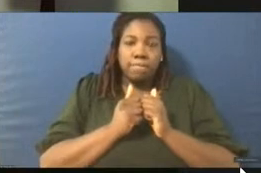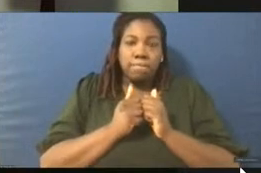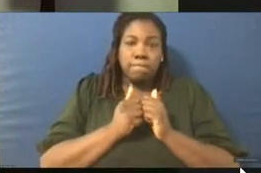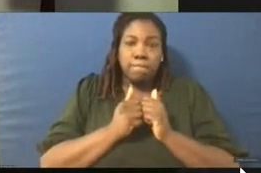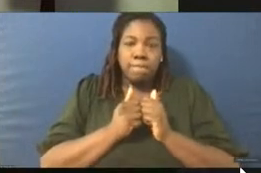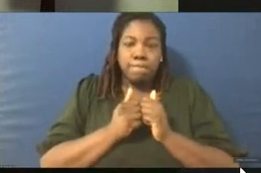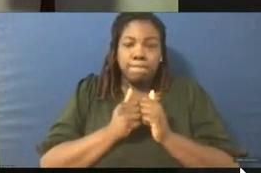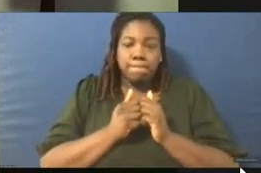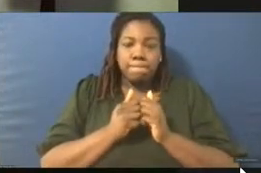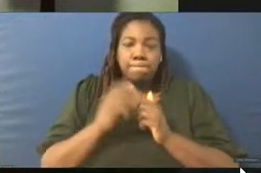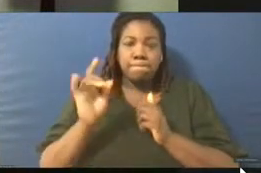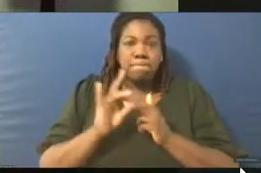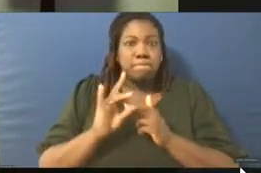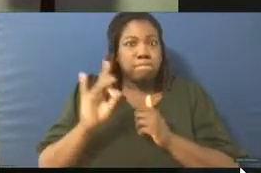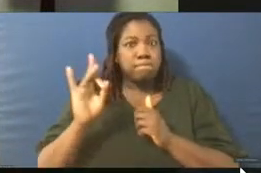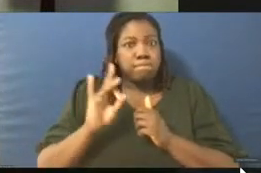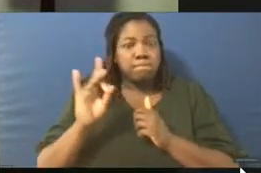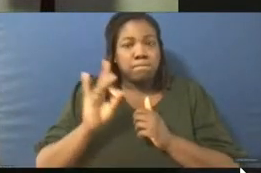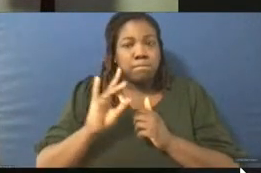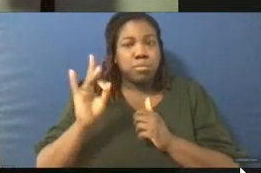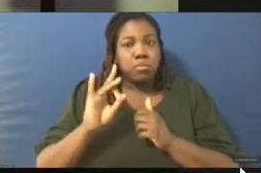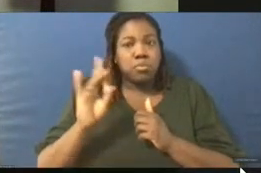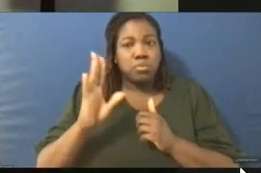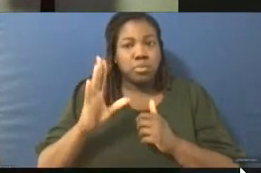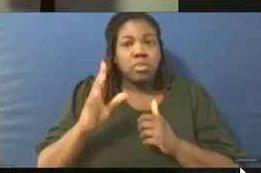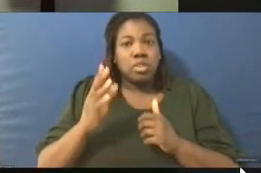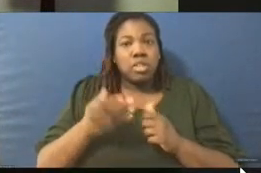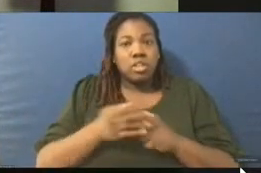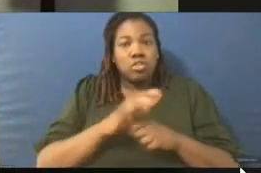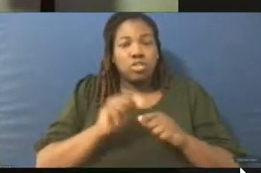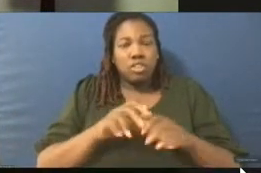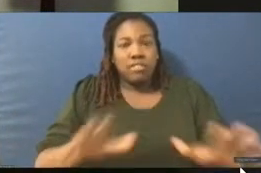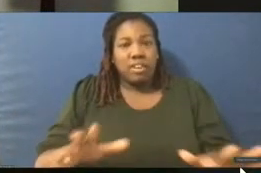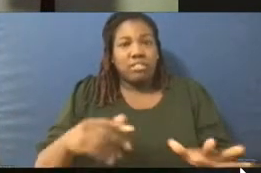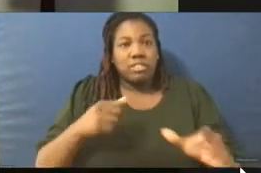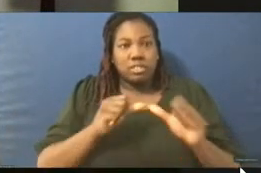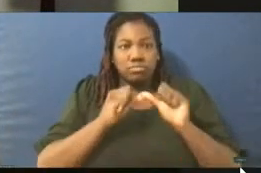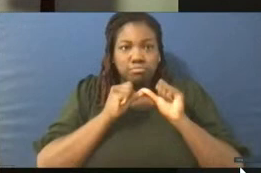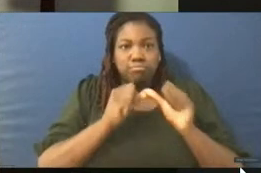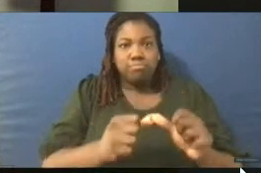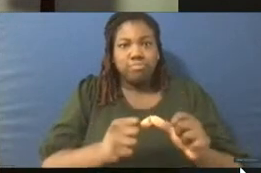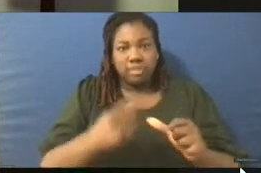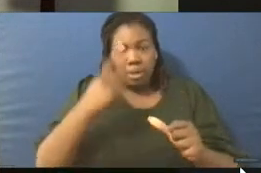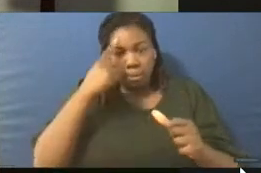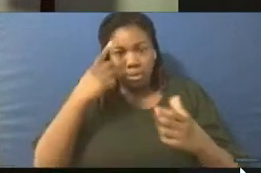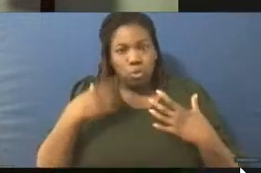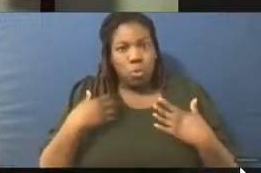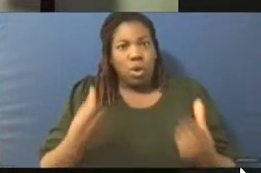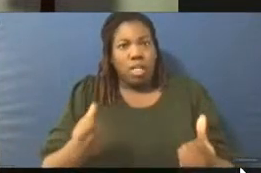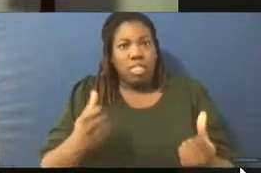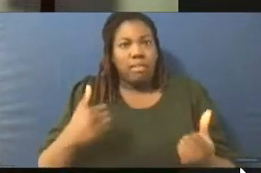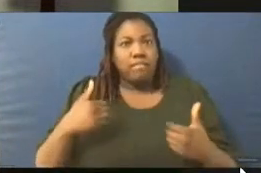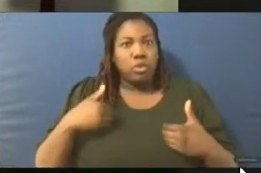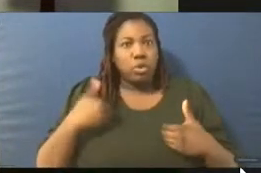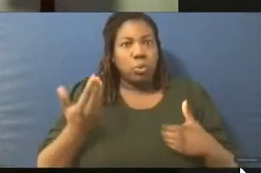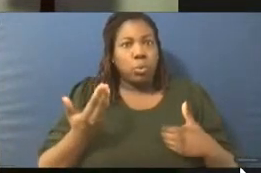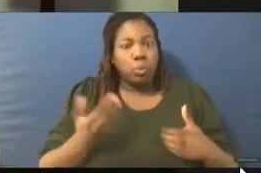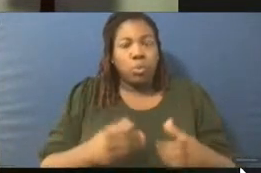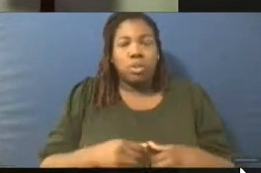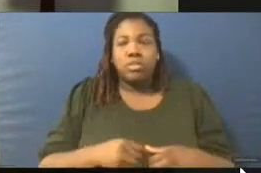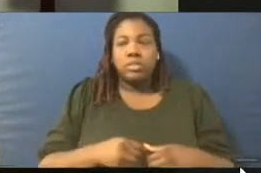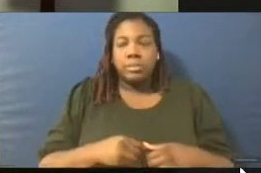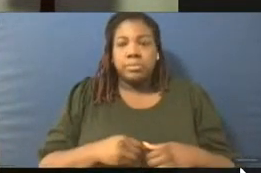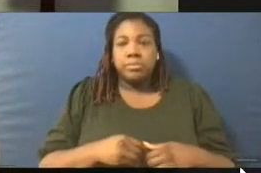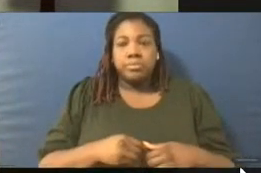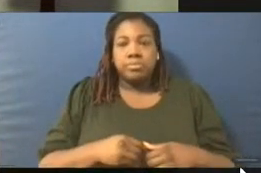terribly this pandemic has exacerbated the mental health crisis amongst youth. And on top of that, just